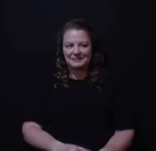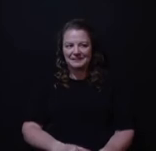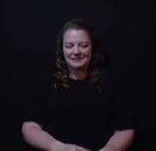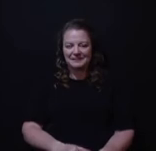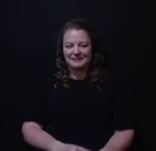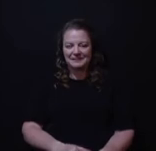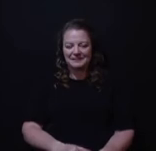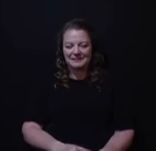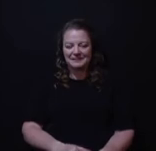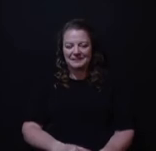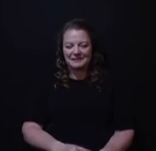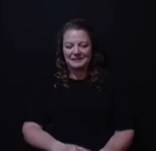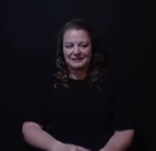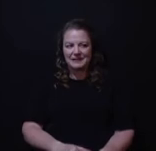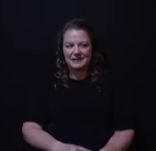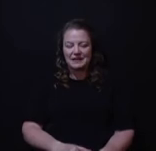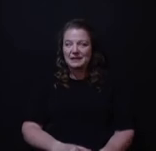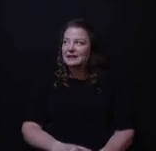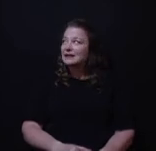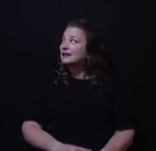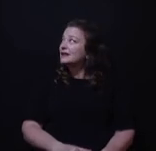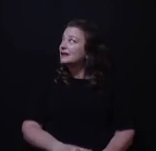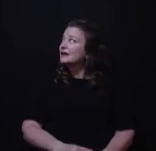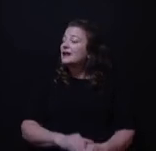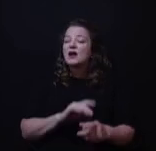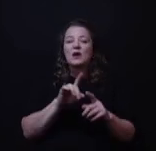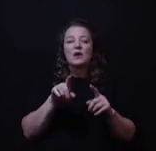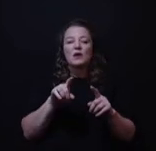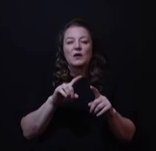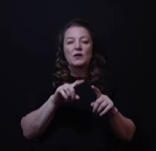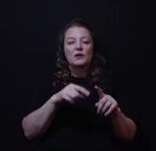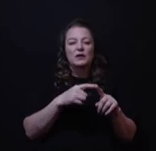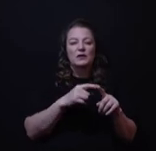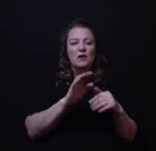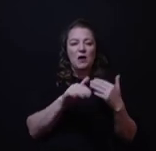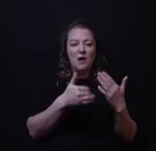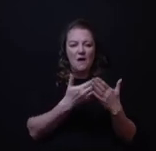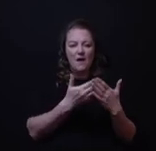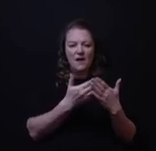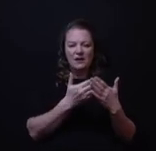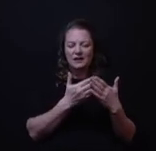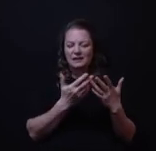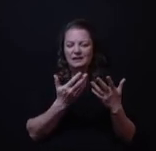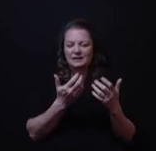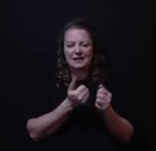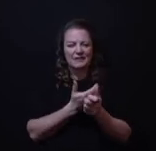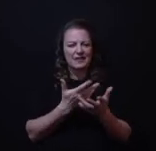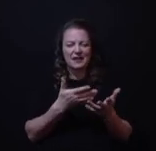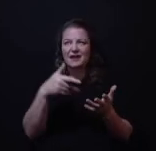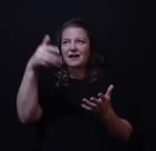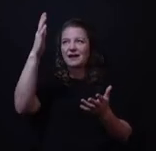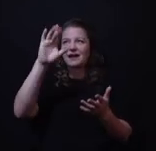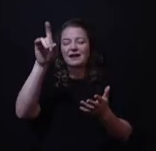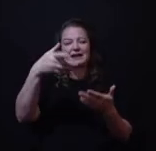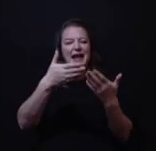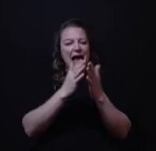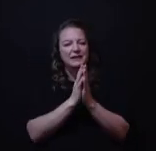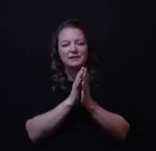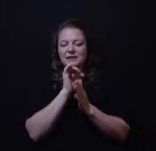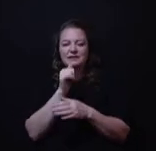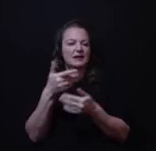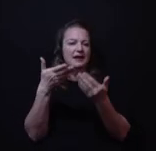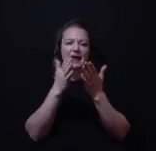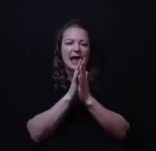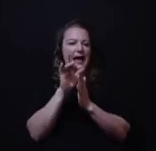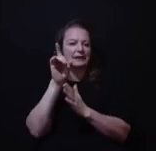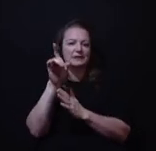Are you doing all of everything that God has asked you to do? Because he won't ask you to give more